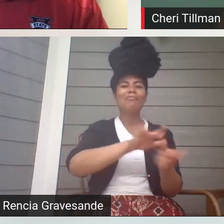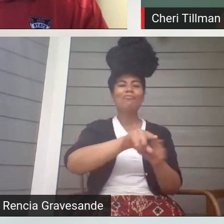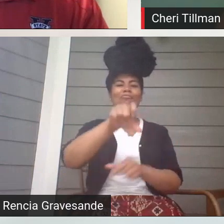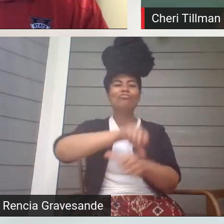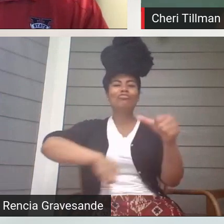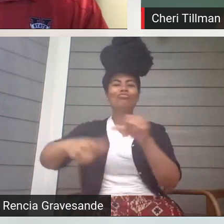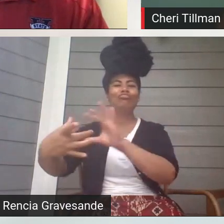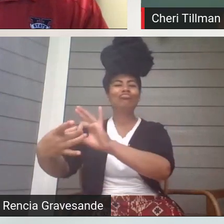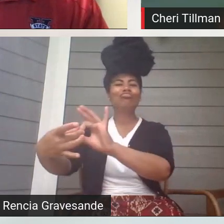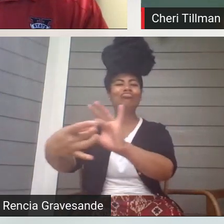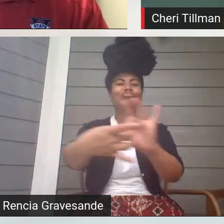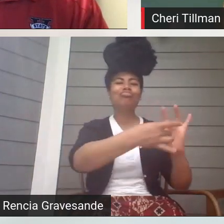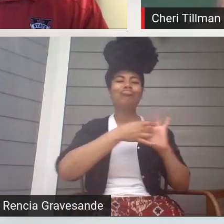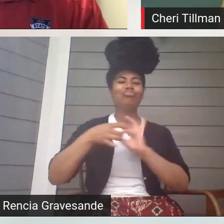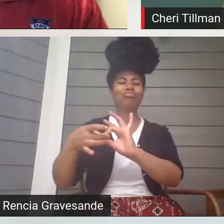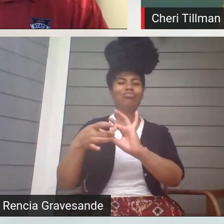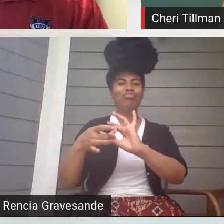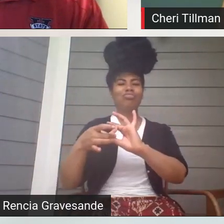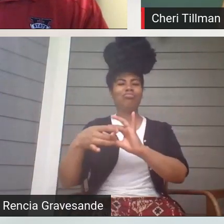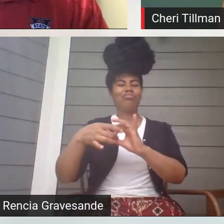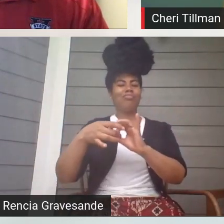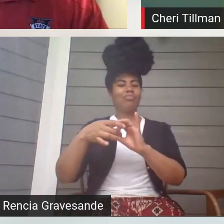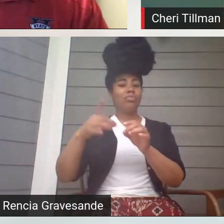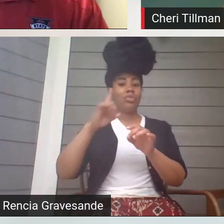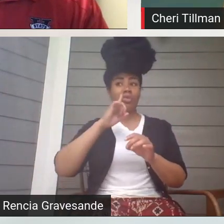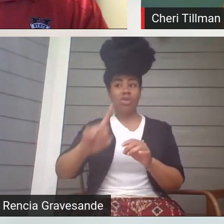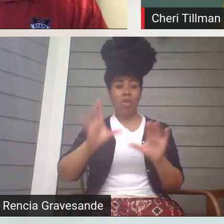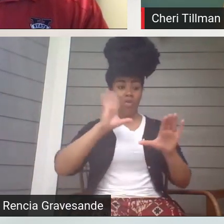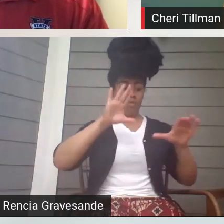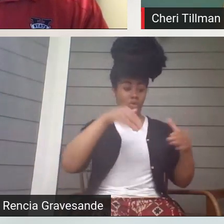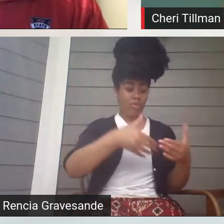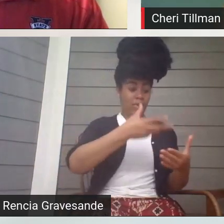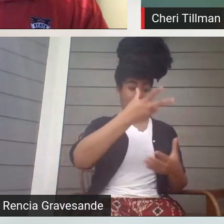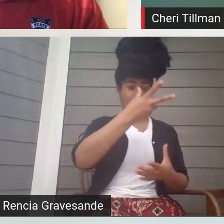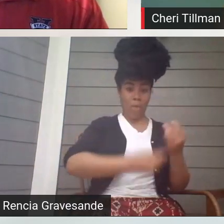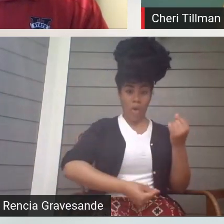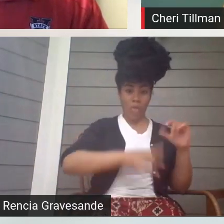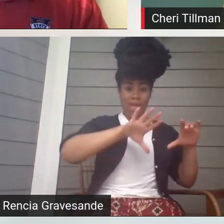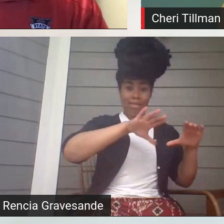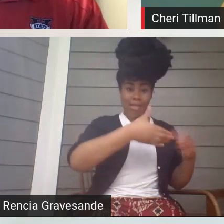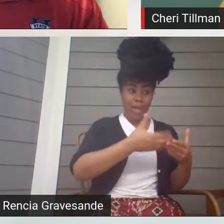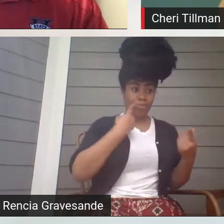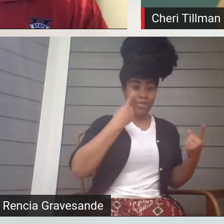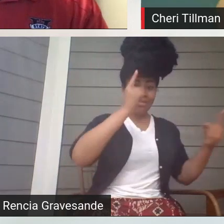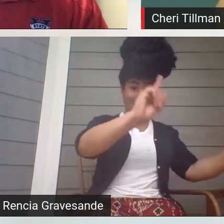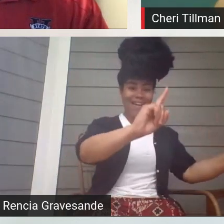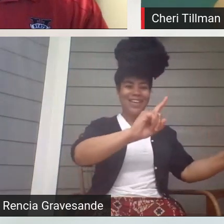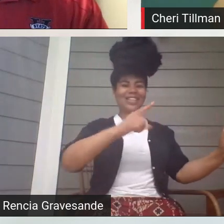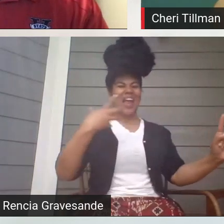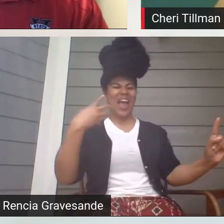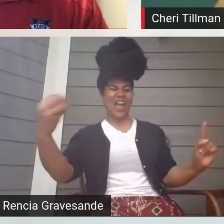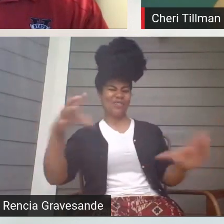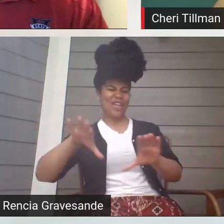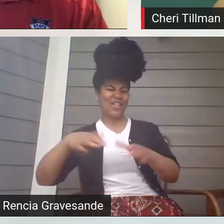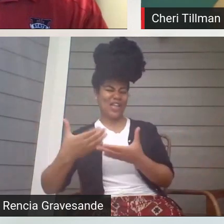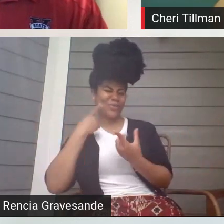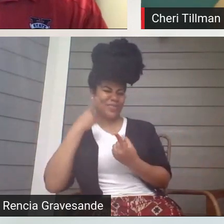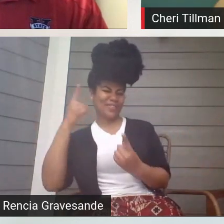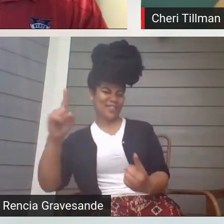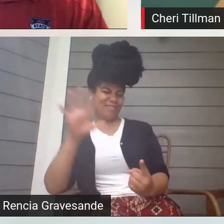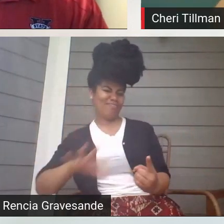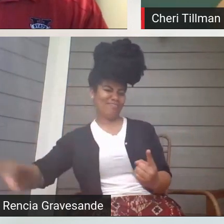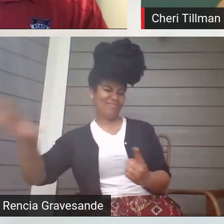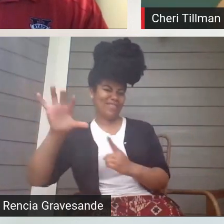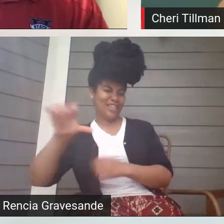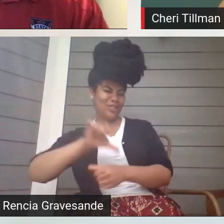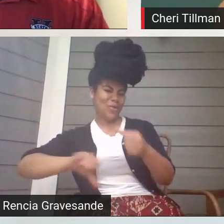connections. So we're looking for that in the classroom and out of classroom success. But if I had to sum it up, and then I'll